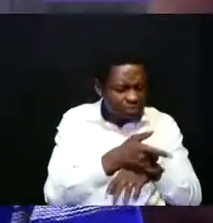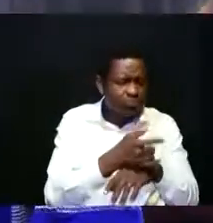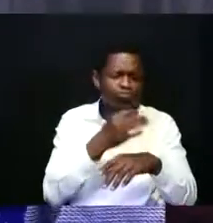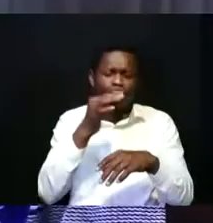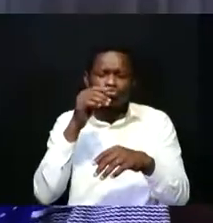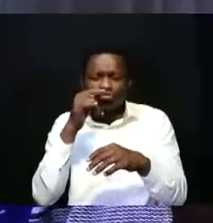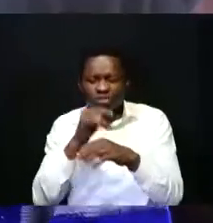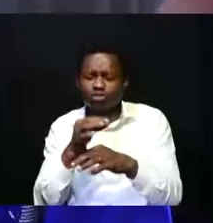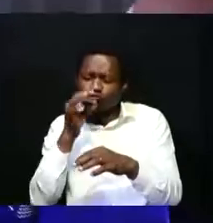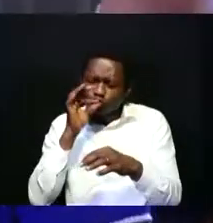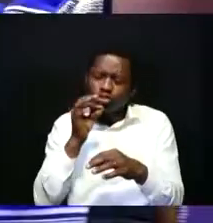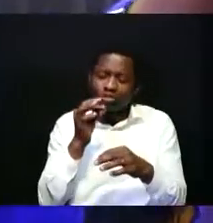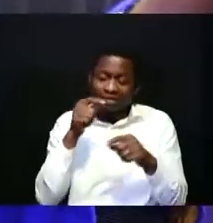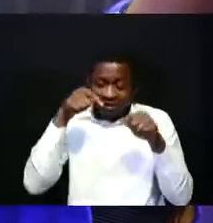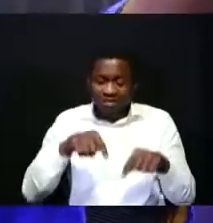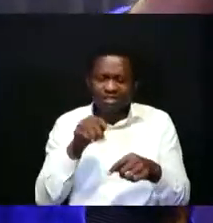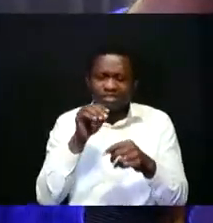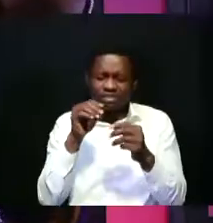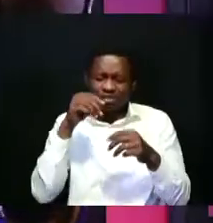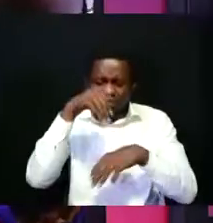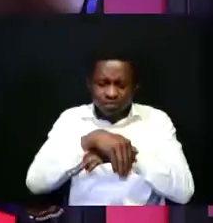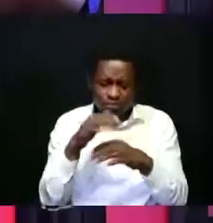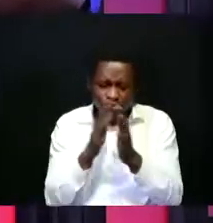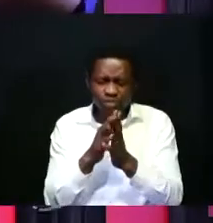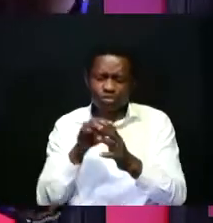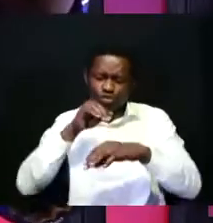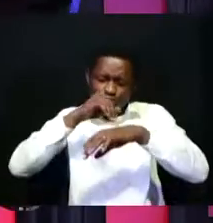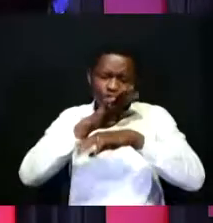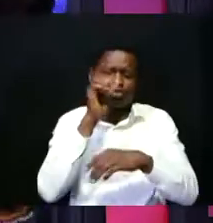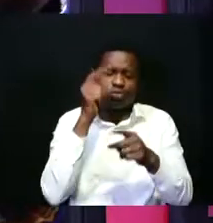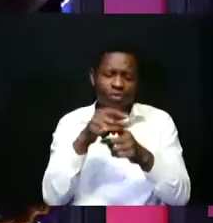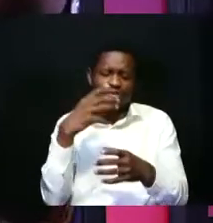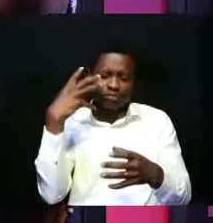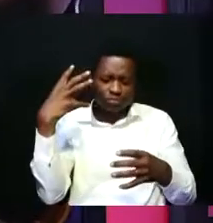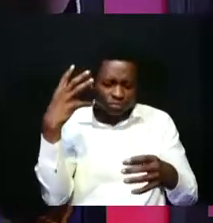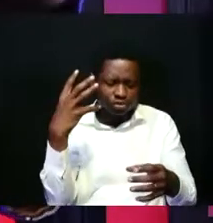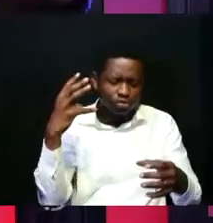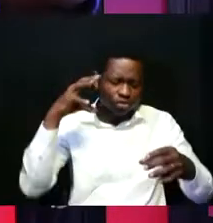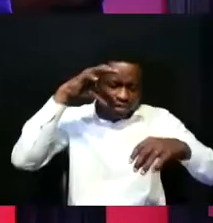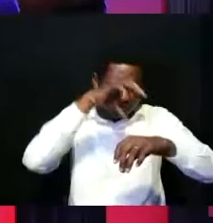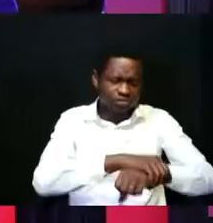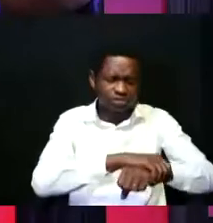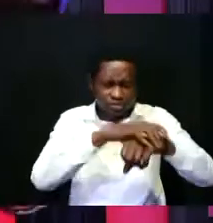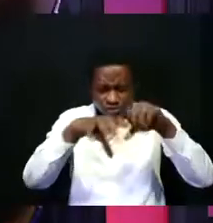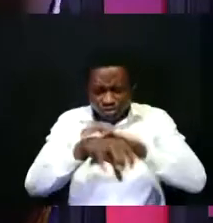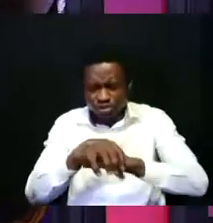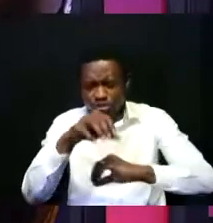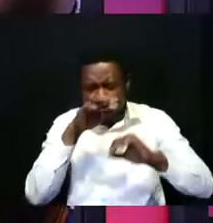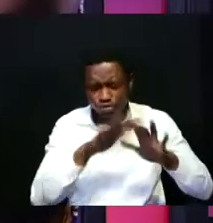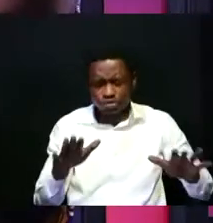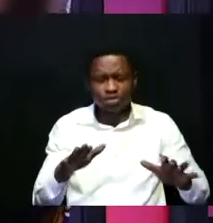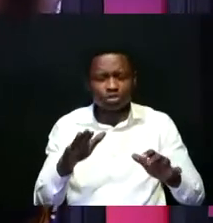send your word. Arrest them, O God. Arrest them, in O the God. Name of Jesus. Amen. Let your word convict